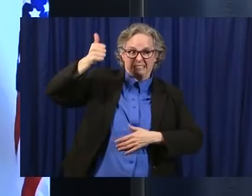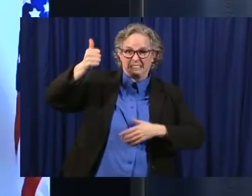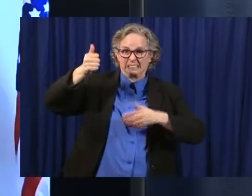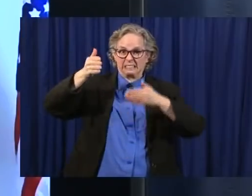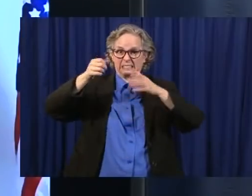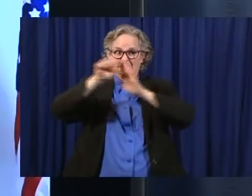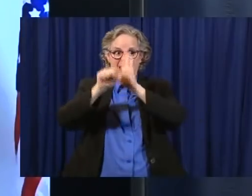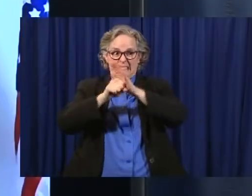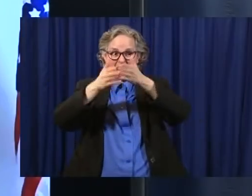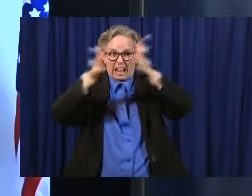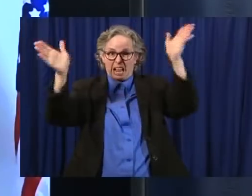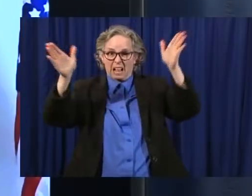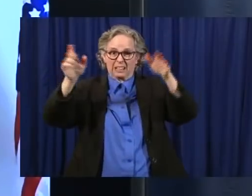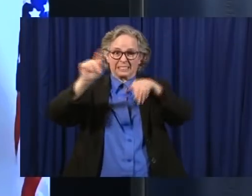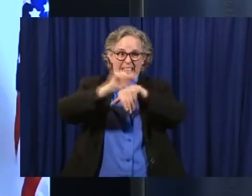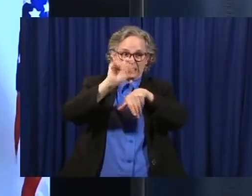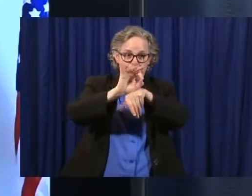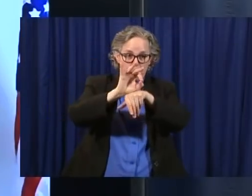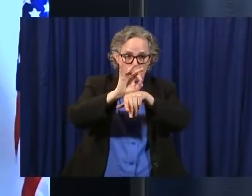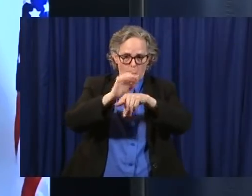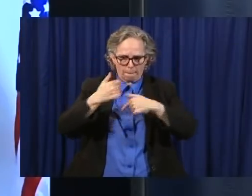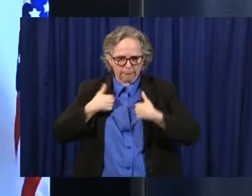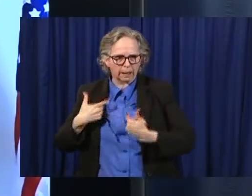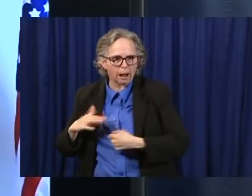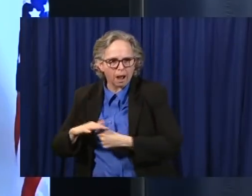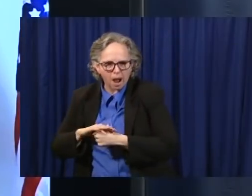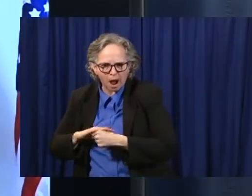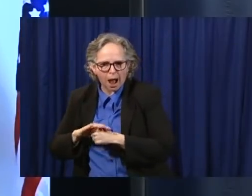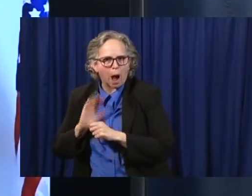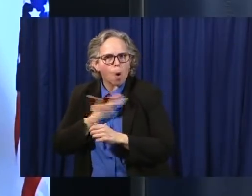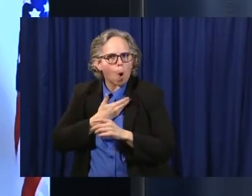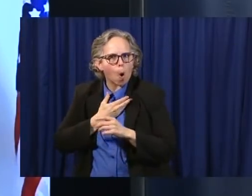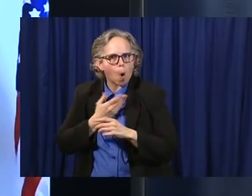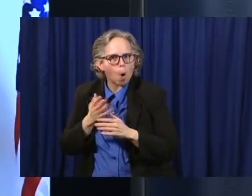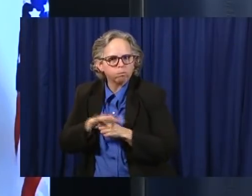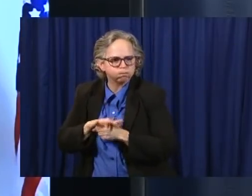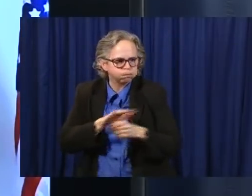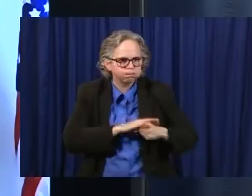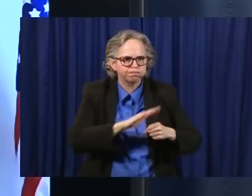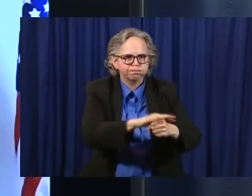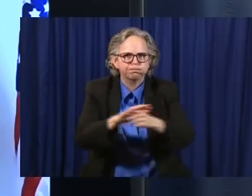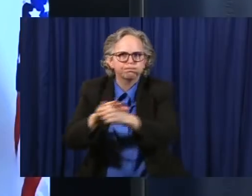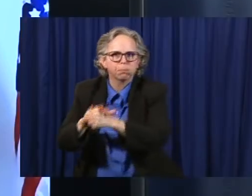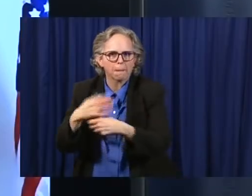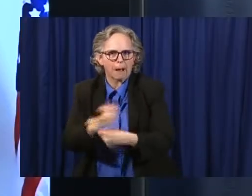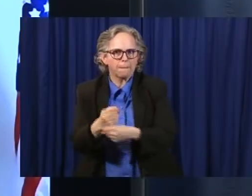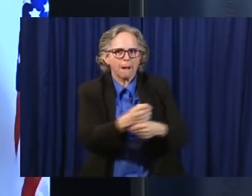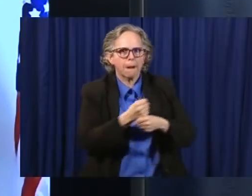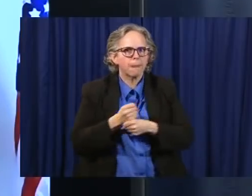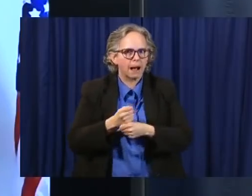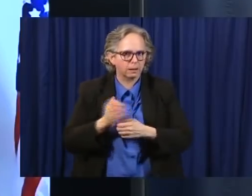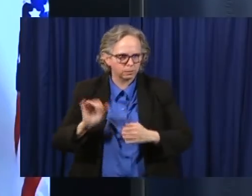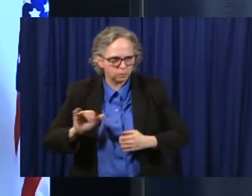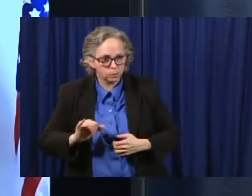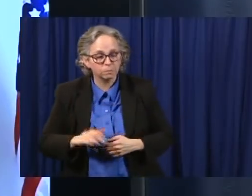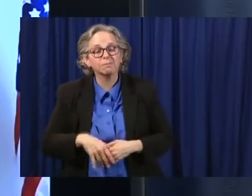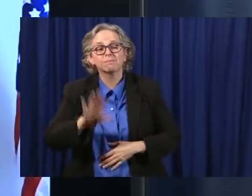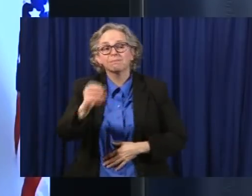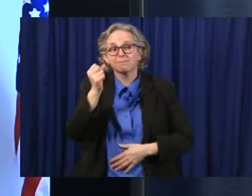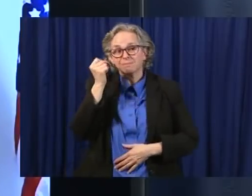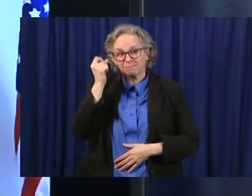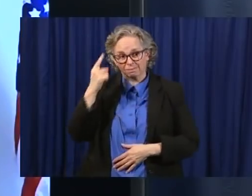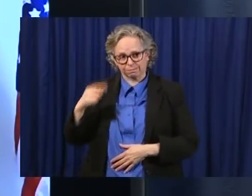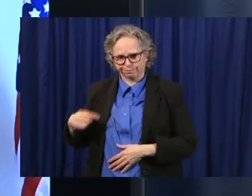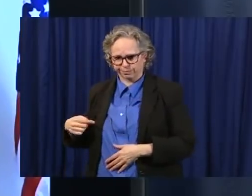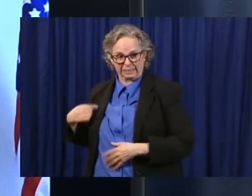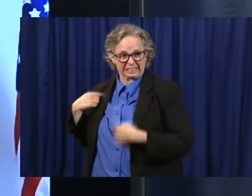team. We also did things like changing our policies. We normally don't allow hand sanitizer with alcohol, for